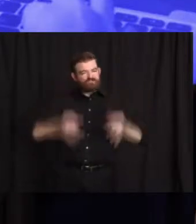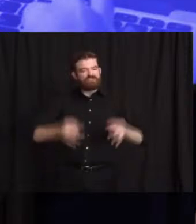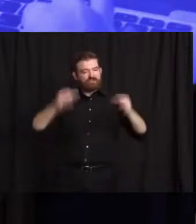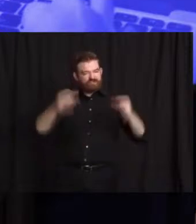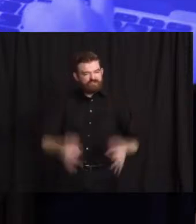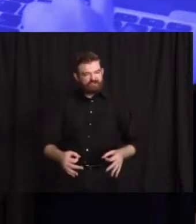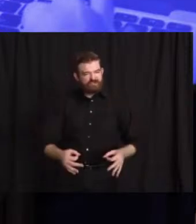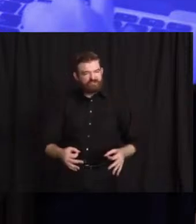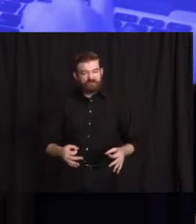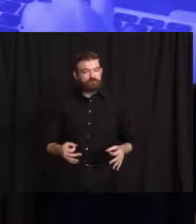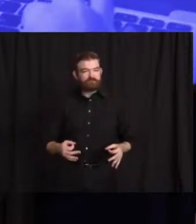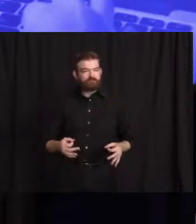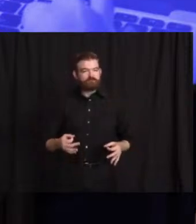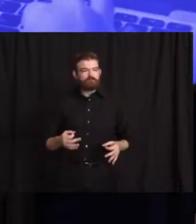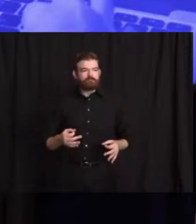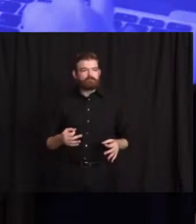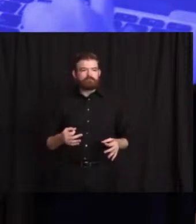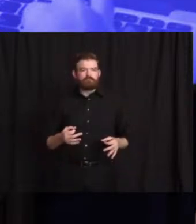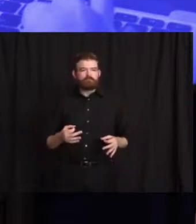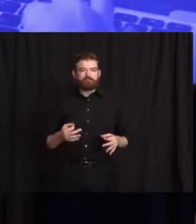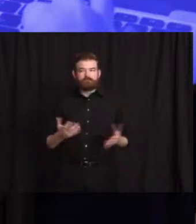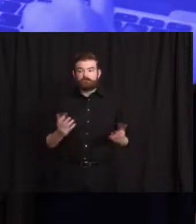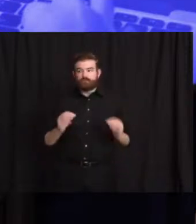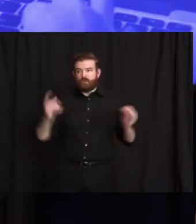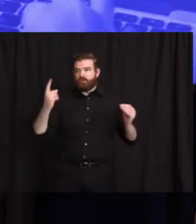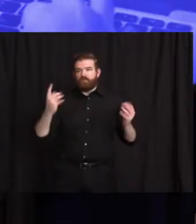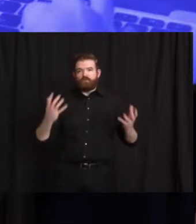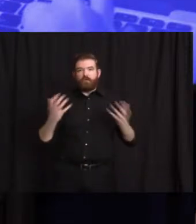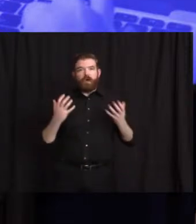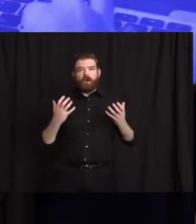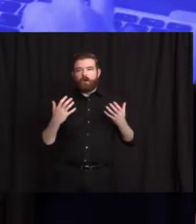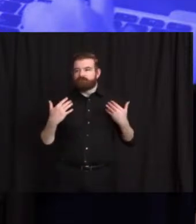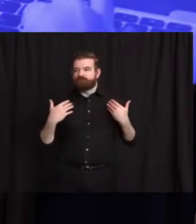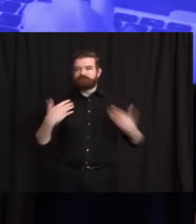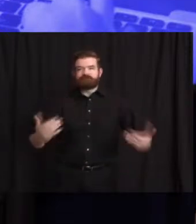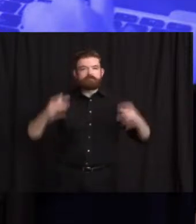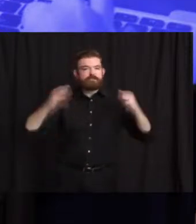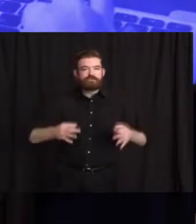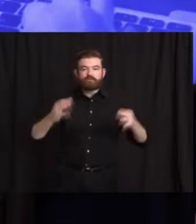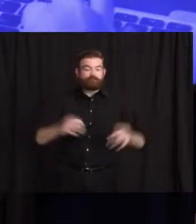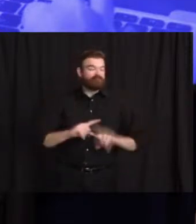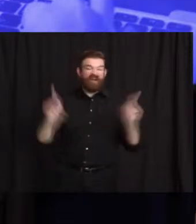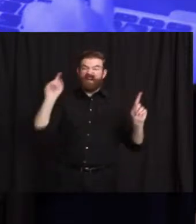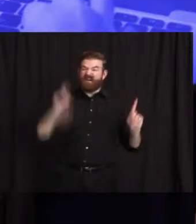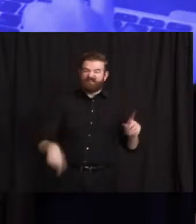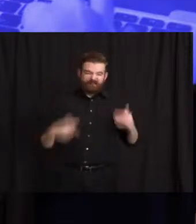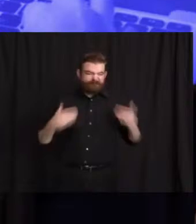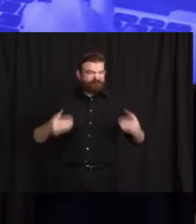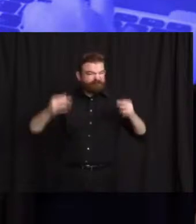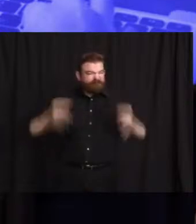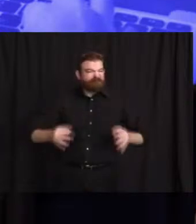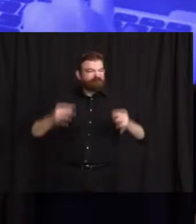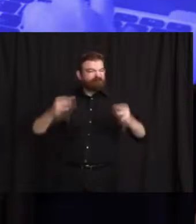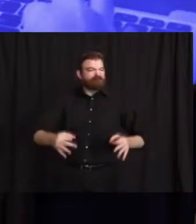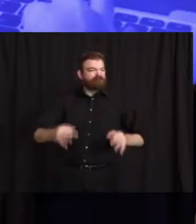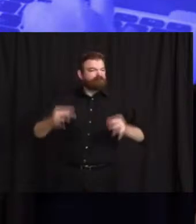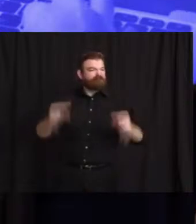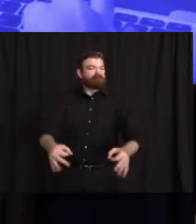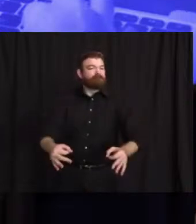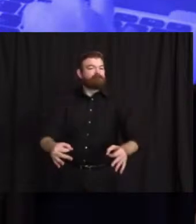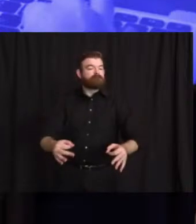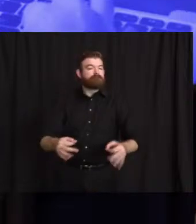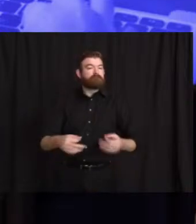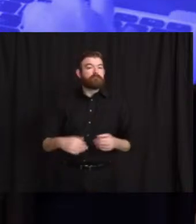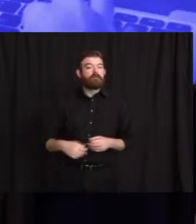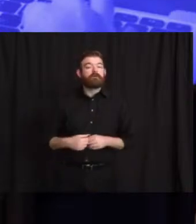make, but they will be unavoidable. Just like it will be for many New Jerseyans, our road ahead is going to require